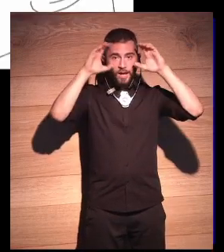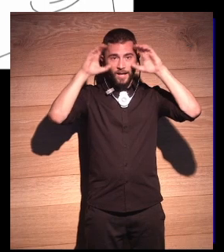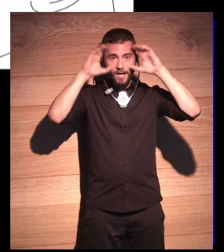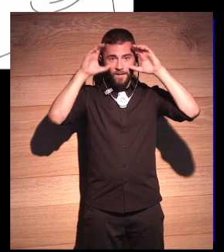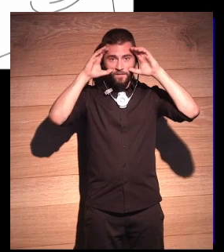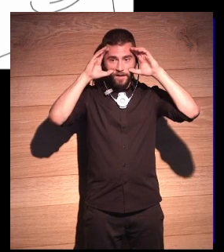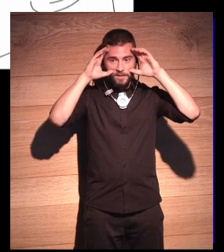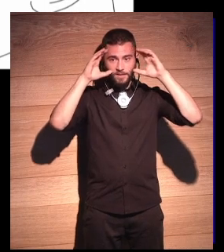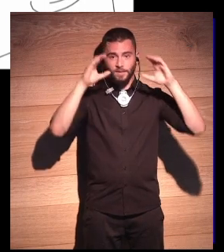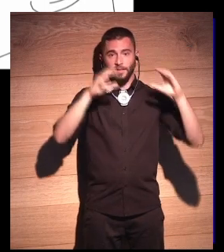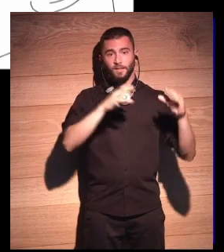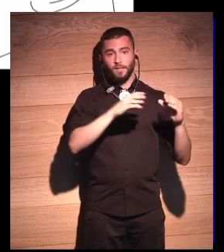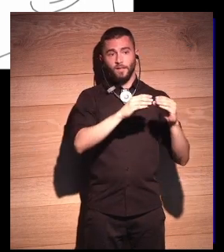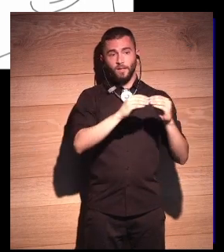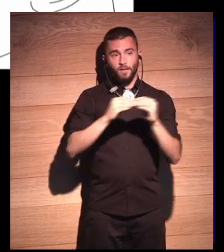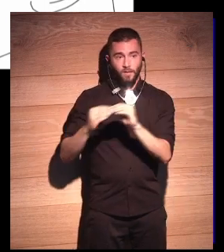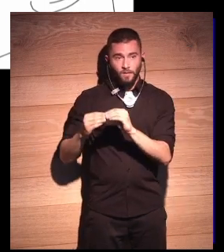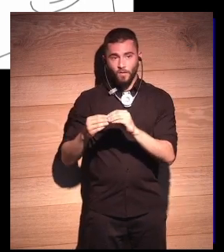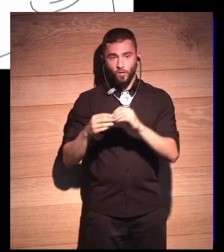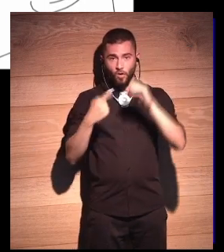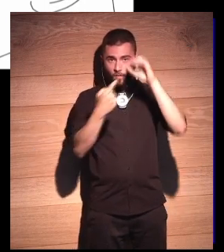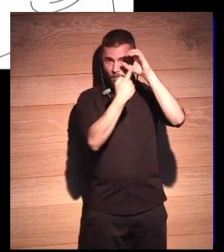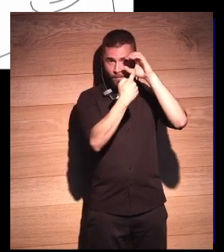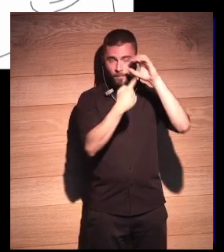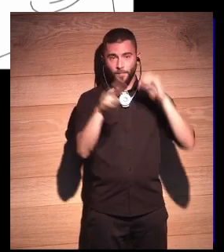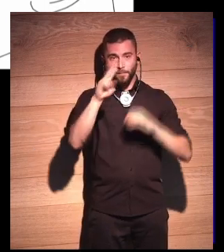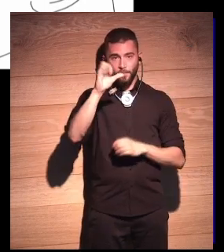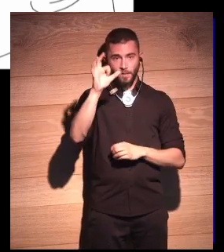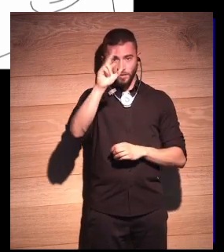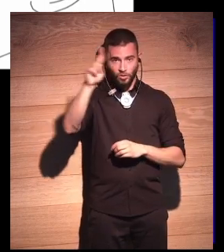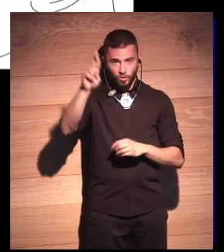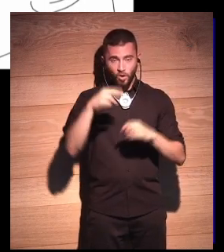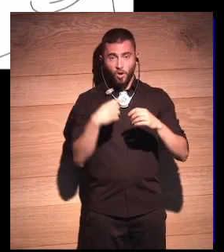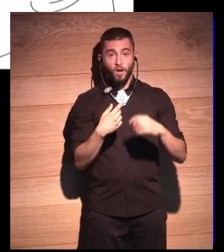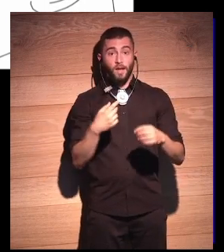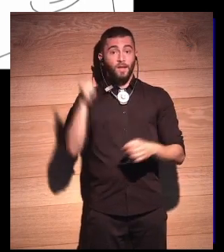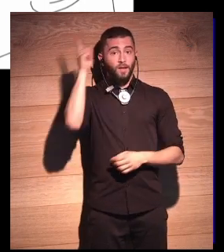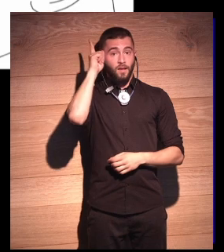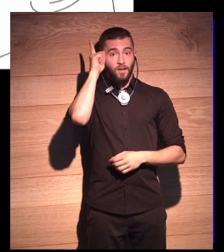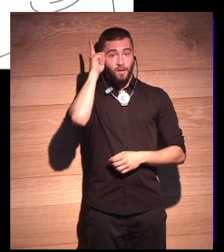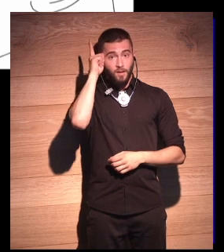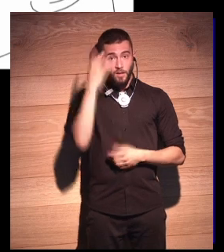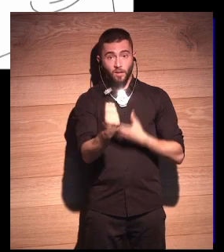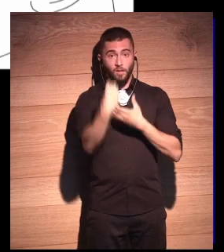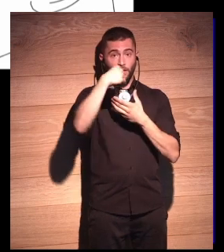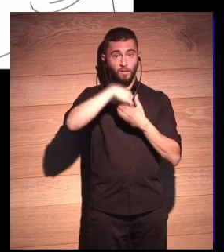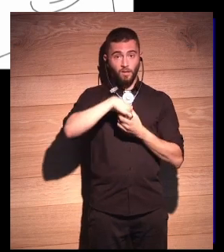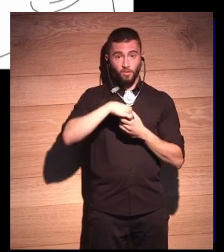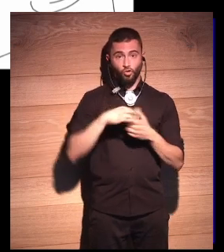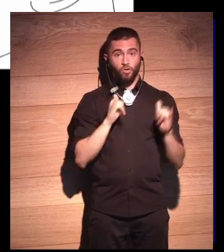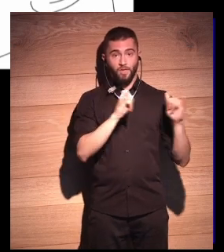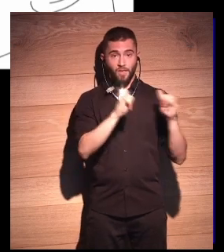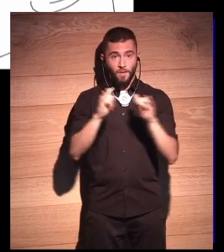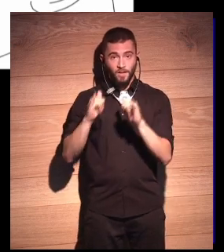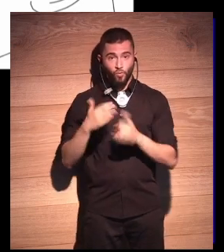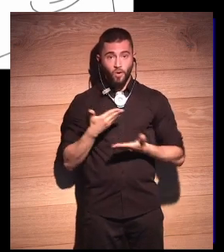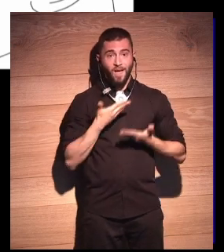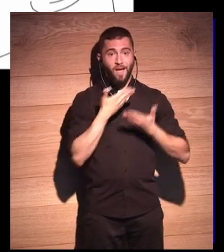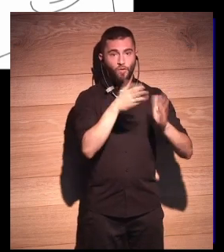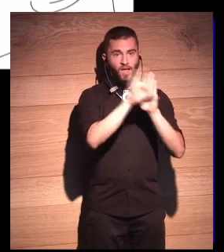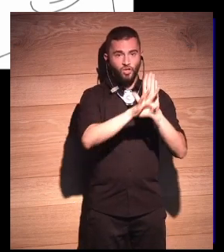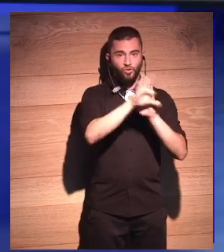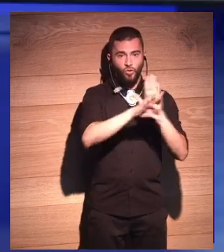So the things that they're putting into your phone for AR fun at the moment is helping them build software and tools that work on